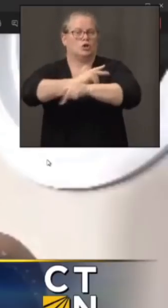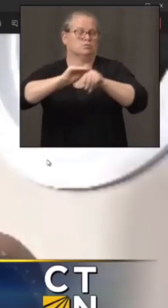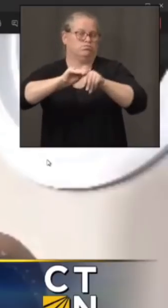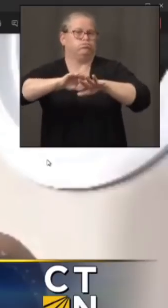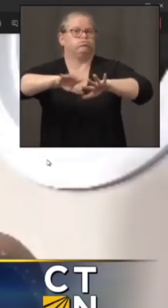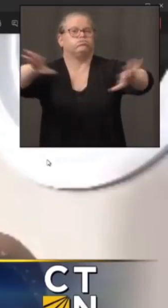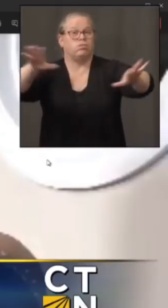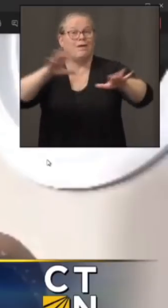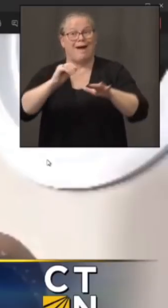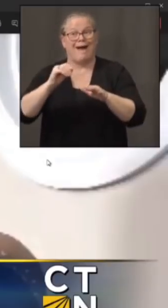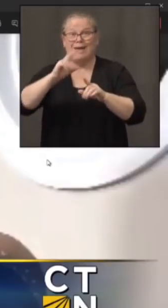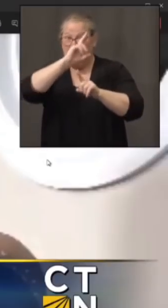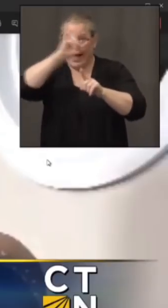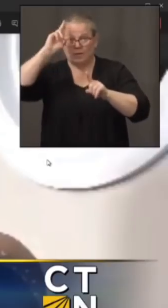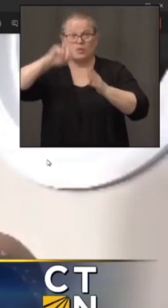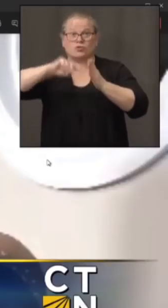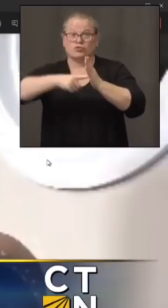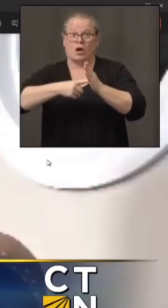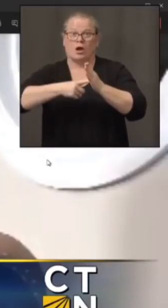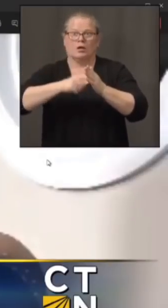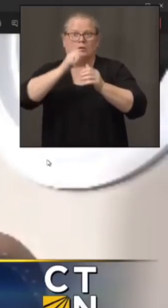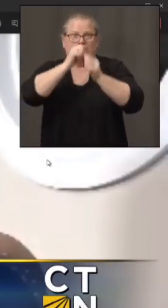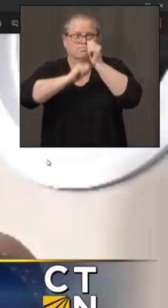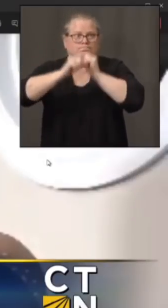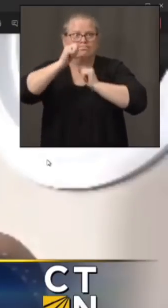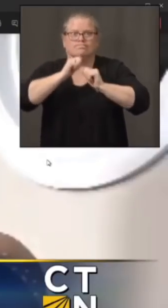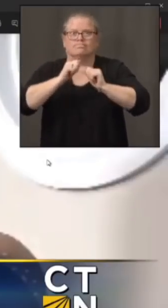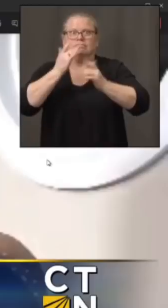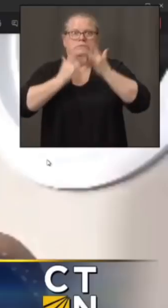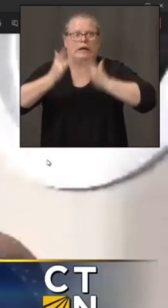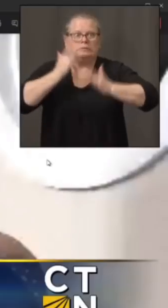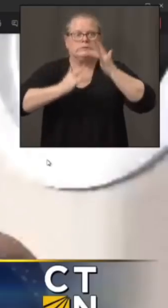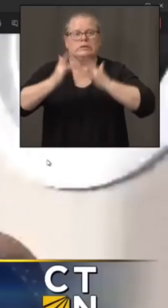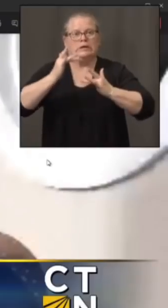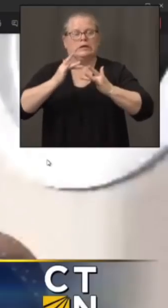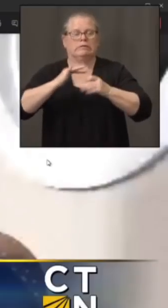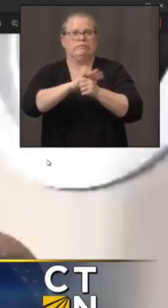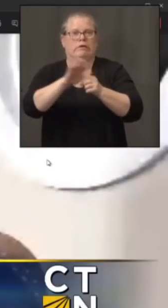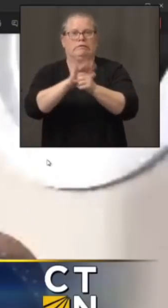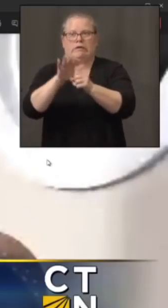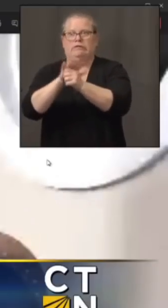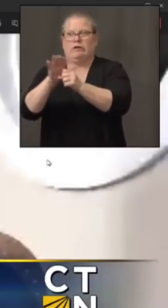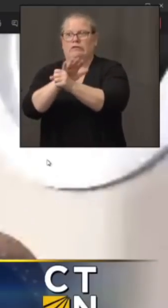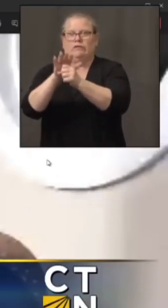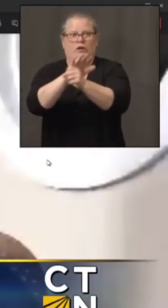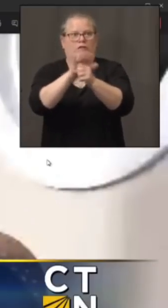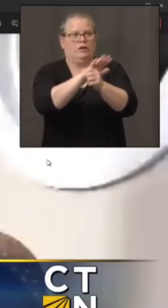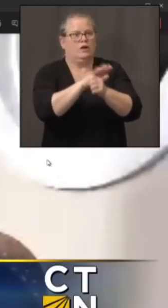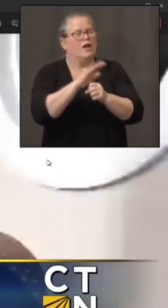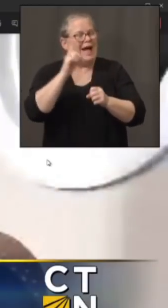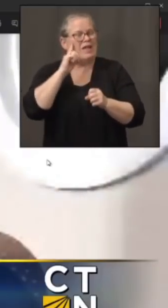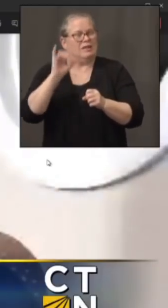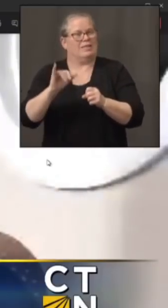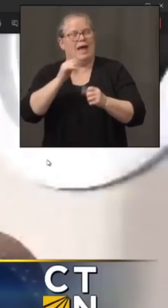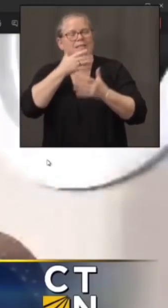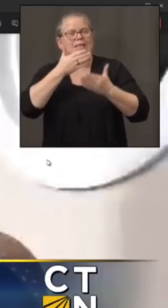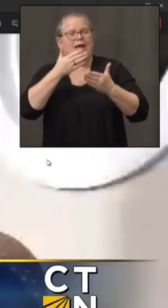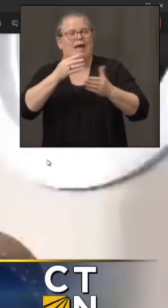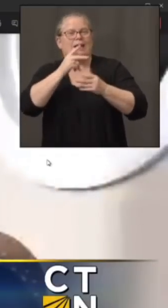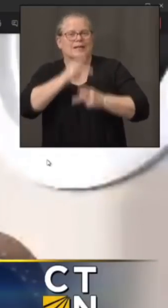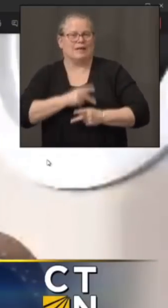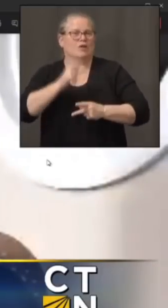probably have a surge of infection coming off of Thanksgiving because people will have come together and will have spread the infection in small